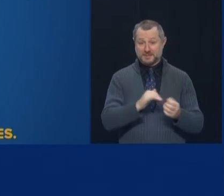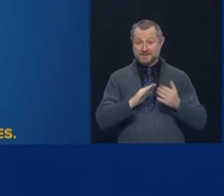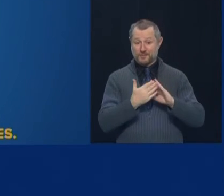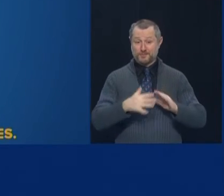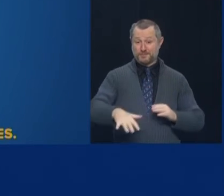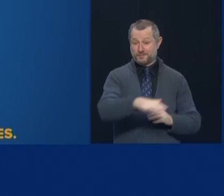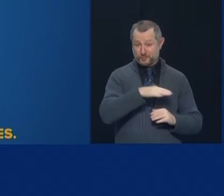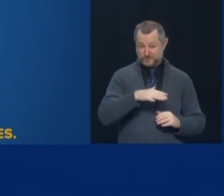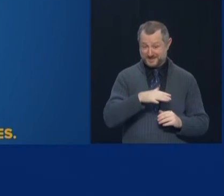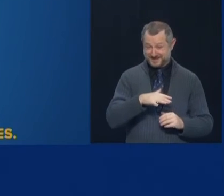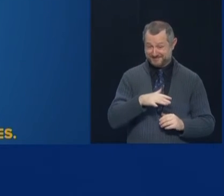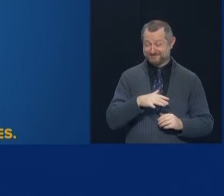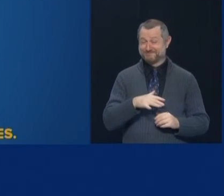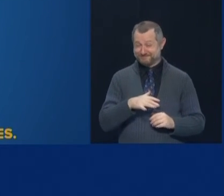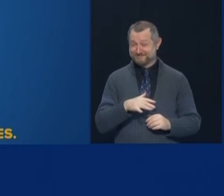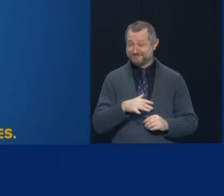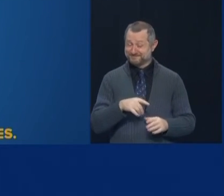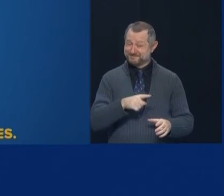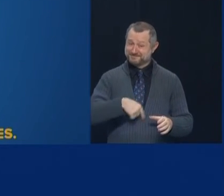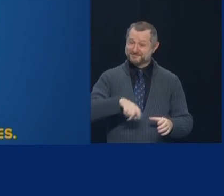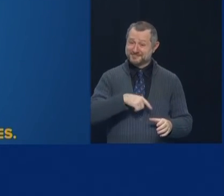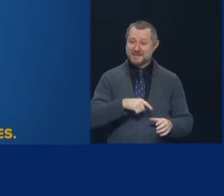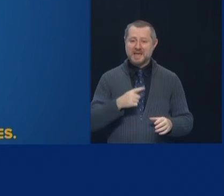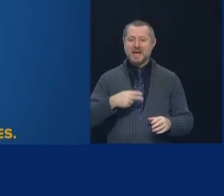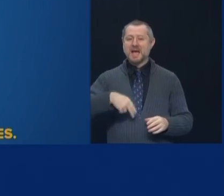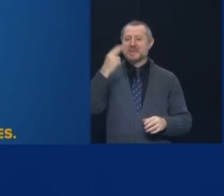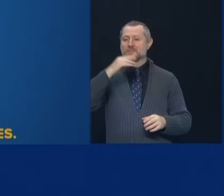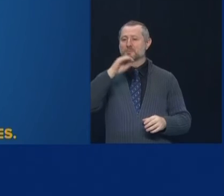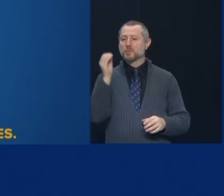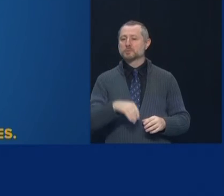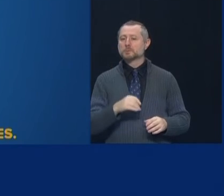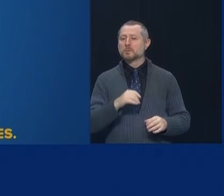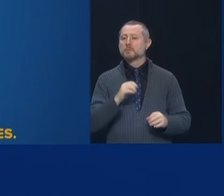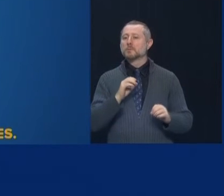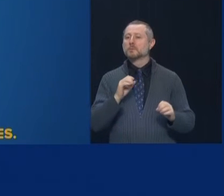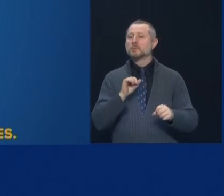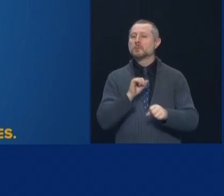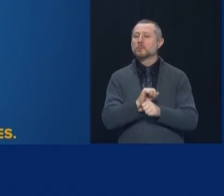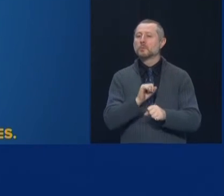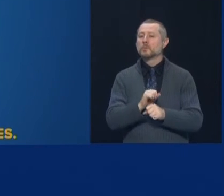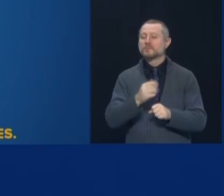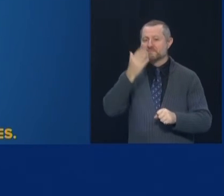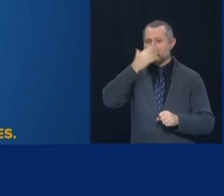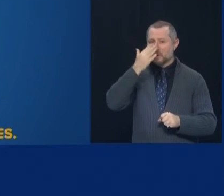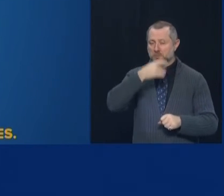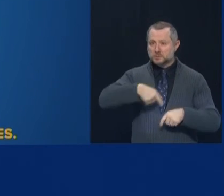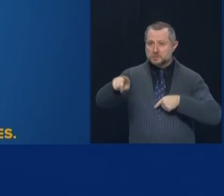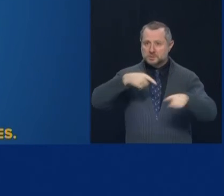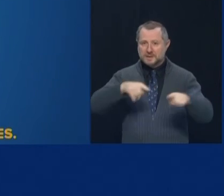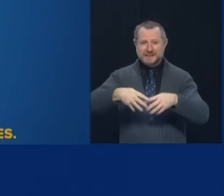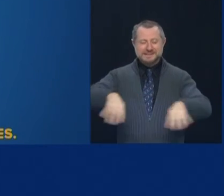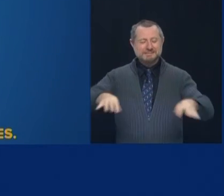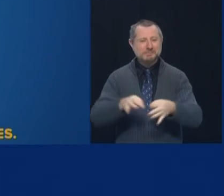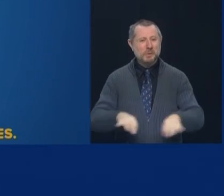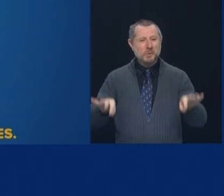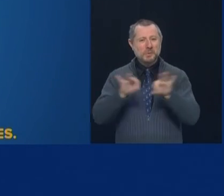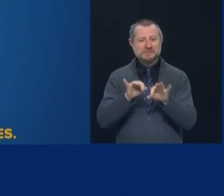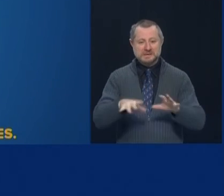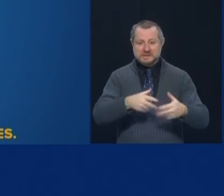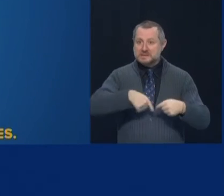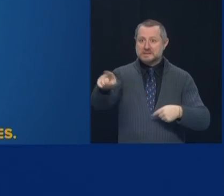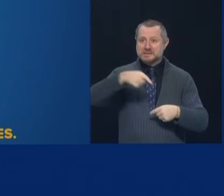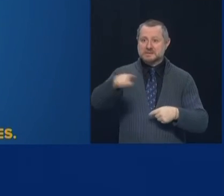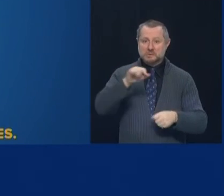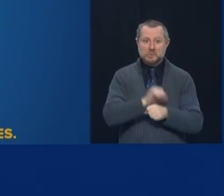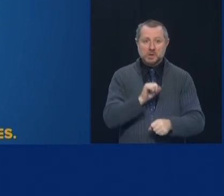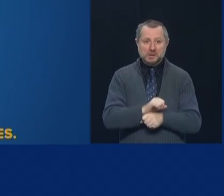up a majority of the essential workers who we relied on to do the most important work for